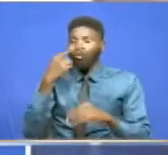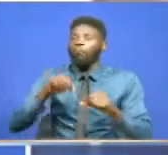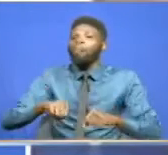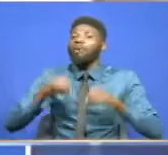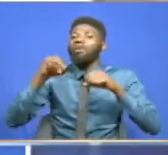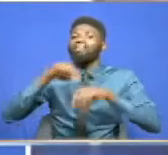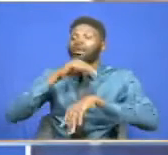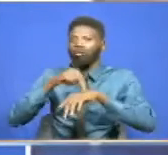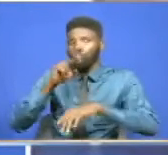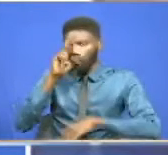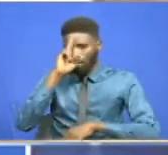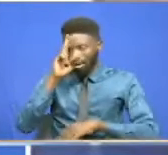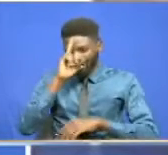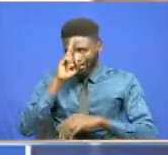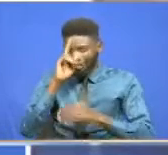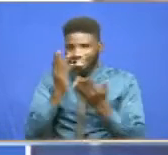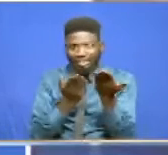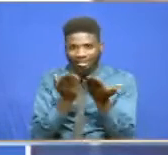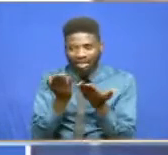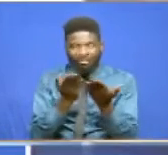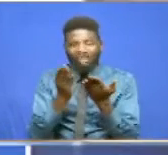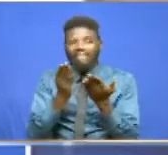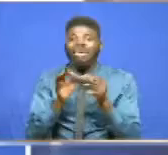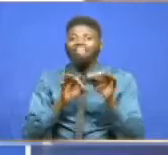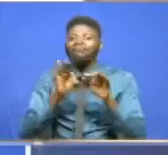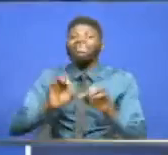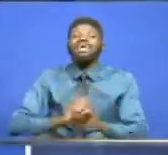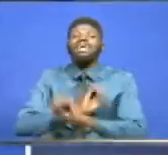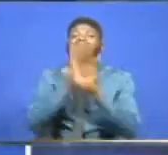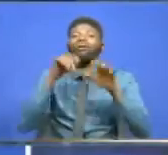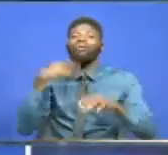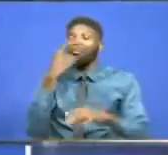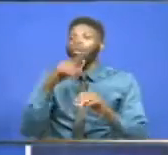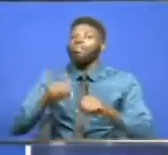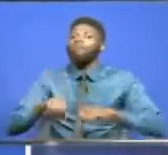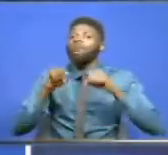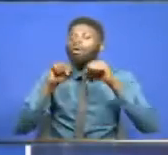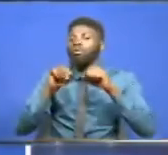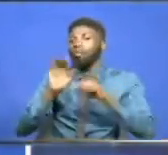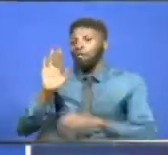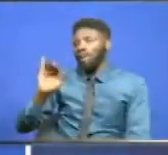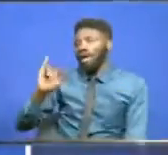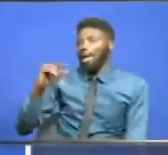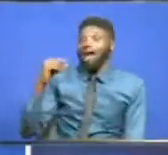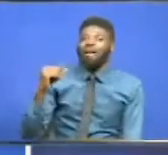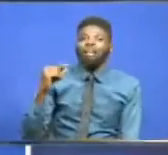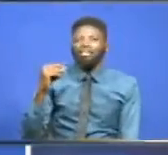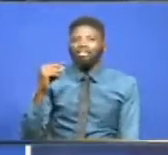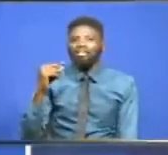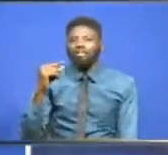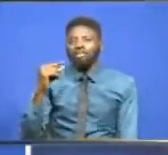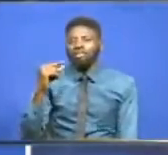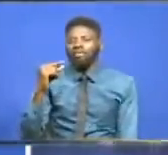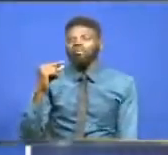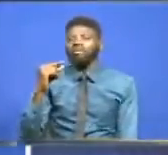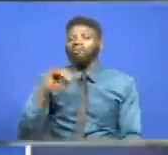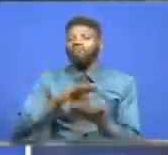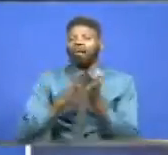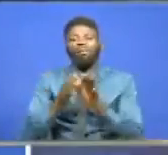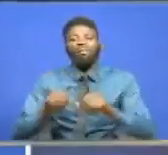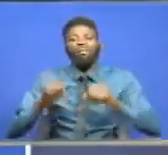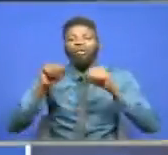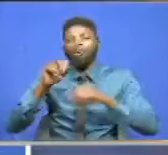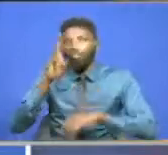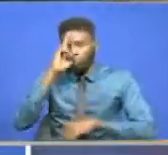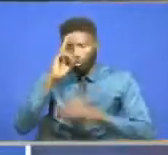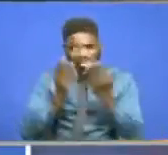Service to provide clarity on the centrality of command by the Inspector General of Police to the Police Service. If